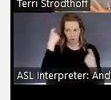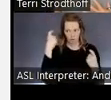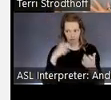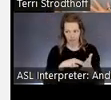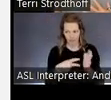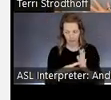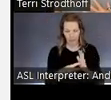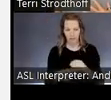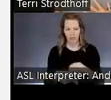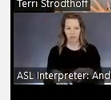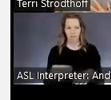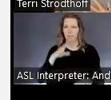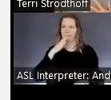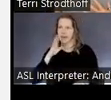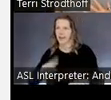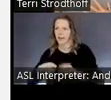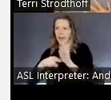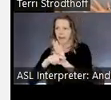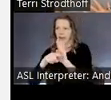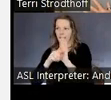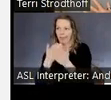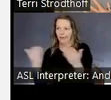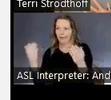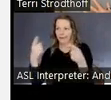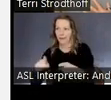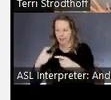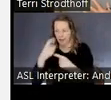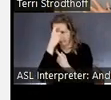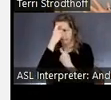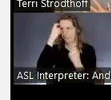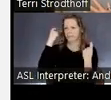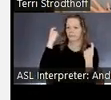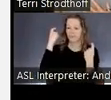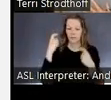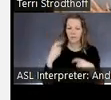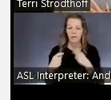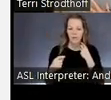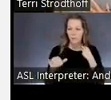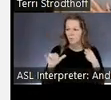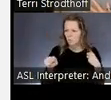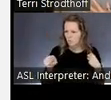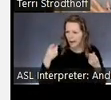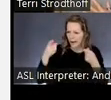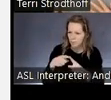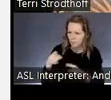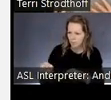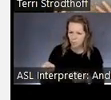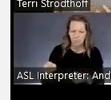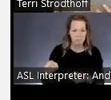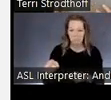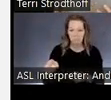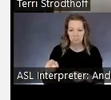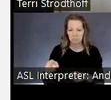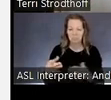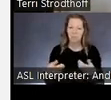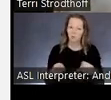bad things that happen. But this was my understanding of trauma, and I would be looking for it. Ooh, what happened to you? But it's not, it's also